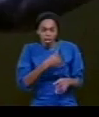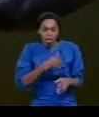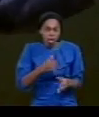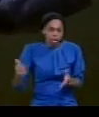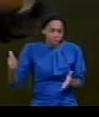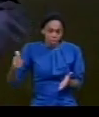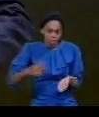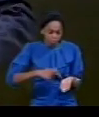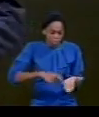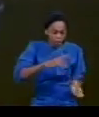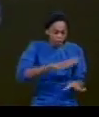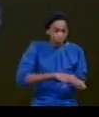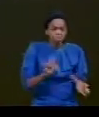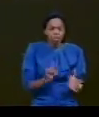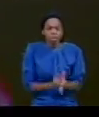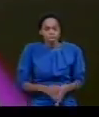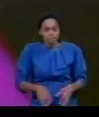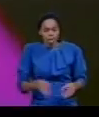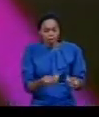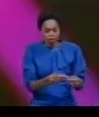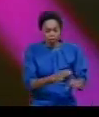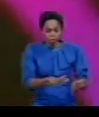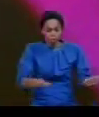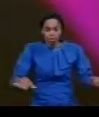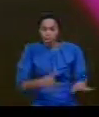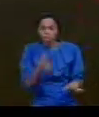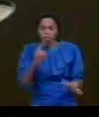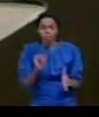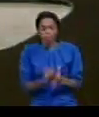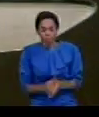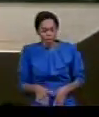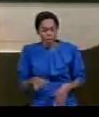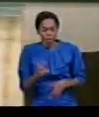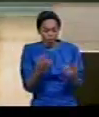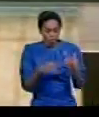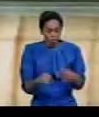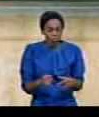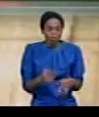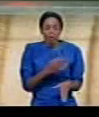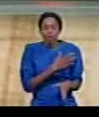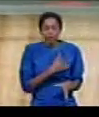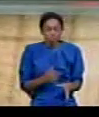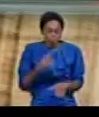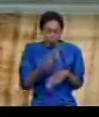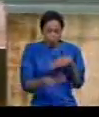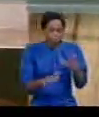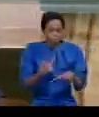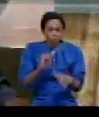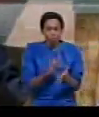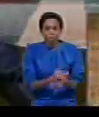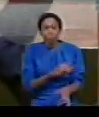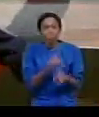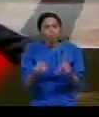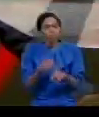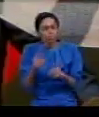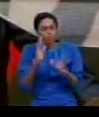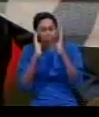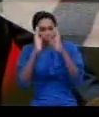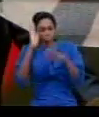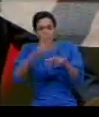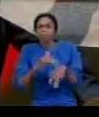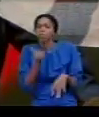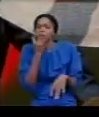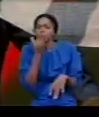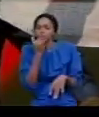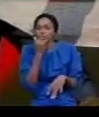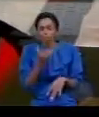and naturally anyone coming will just walk on that automatically. When you concentrate on the wrong thing, on the wrong feeling,